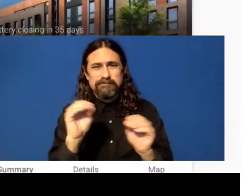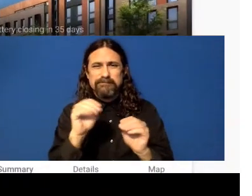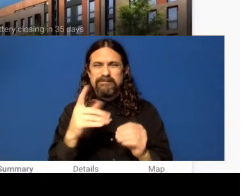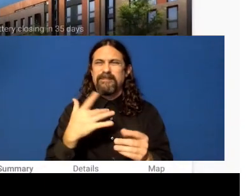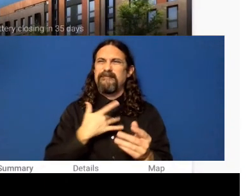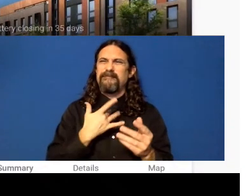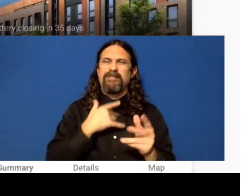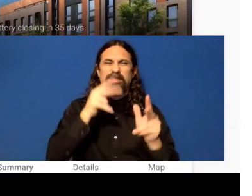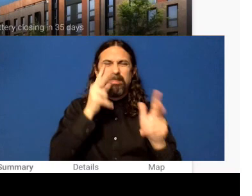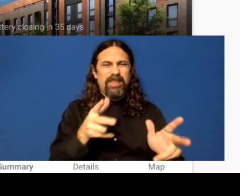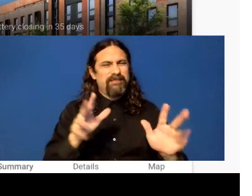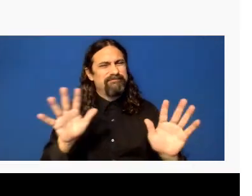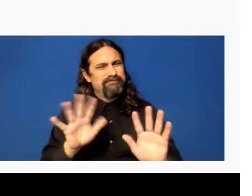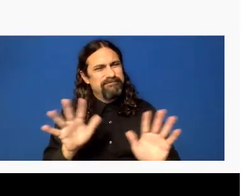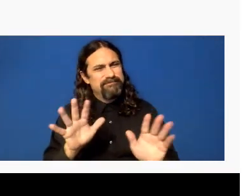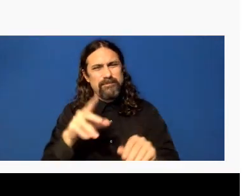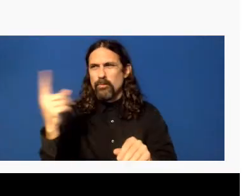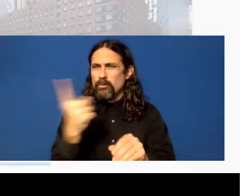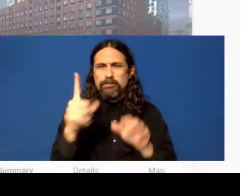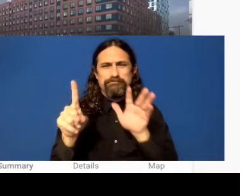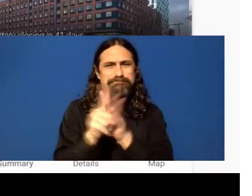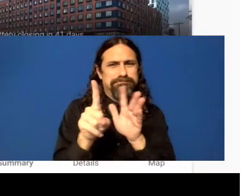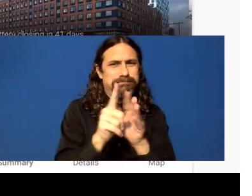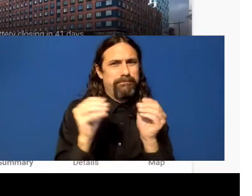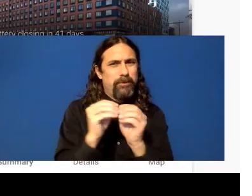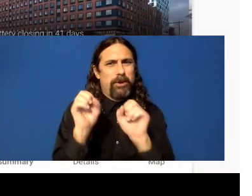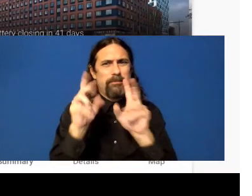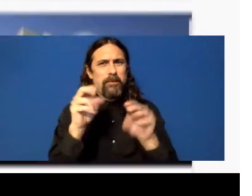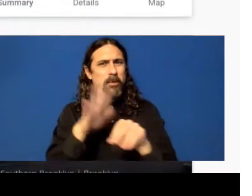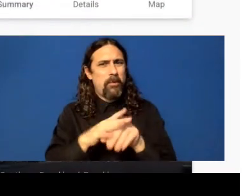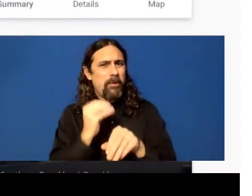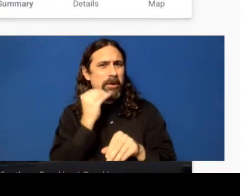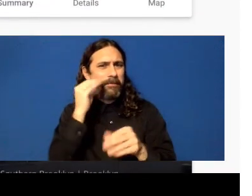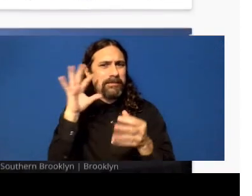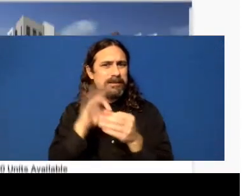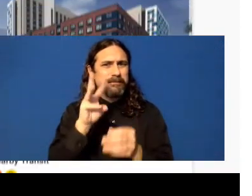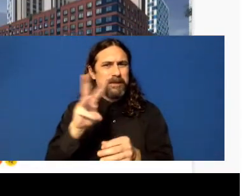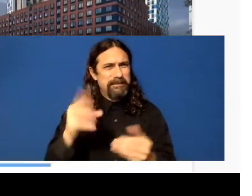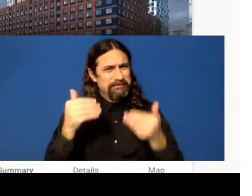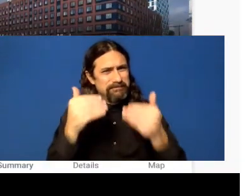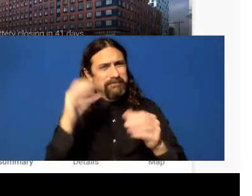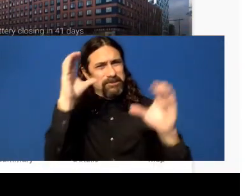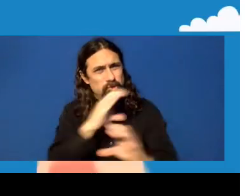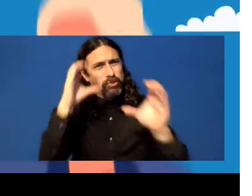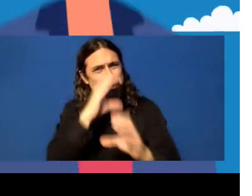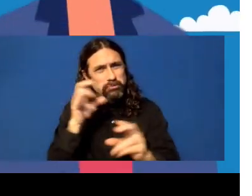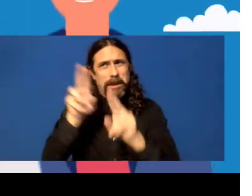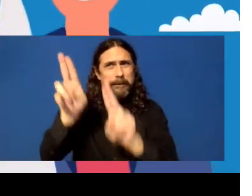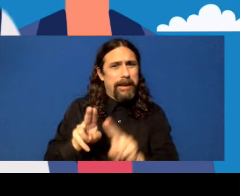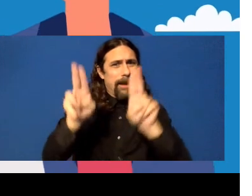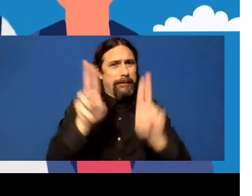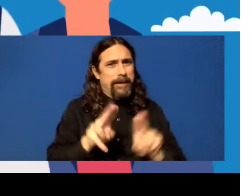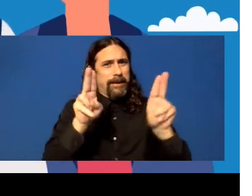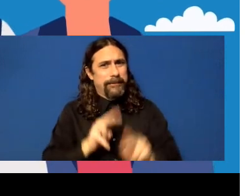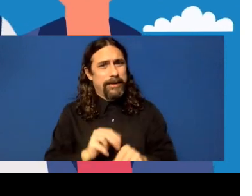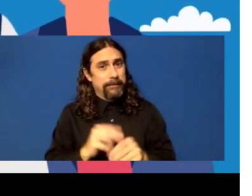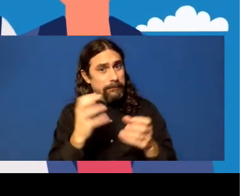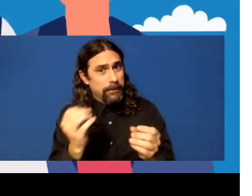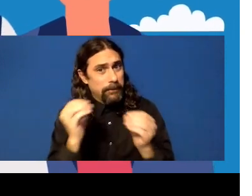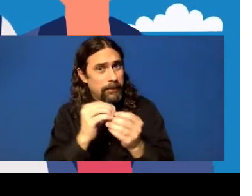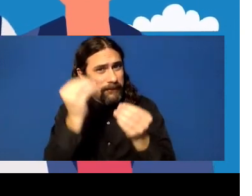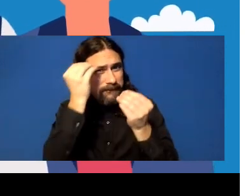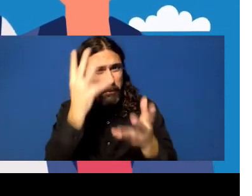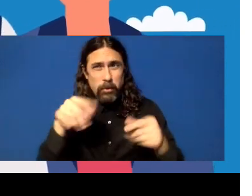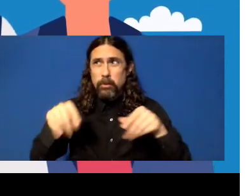new opportunities appearing on Housing Connect. So keep searching and applying. Want to learn more?